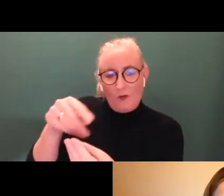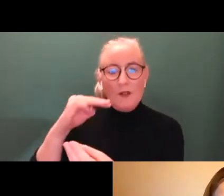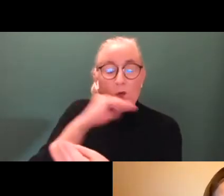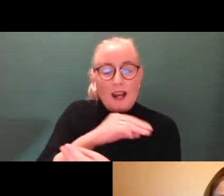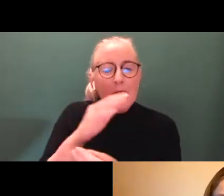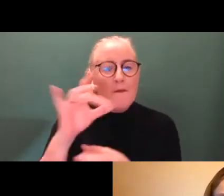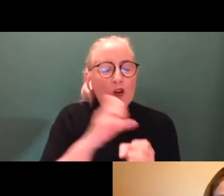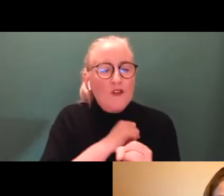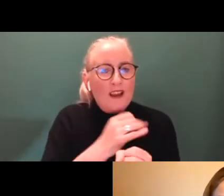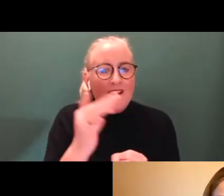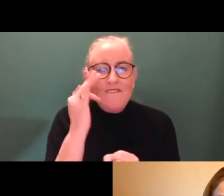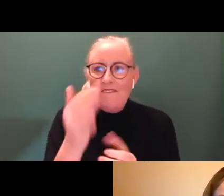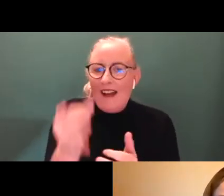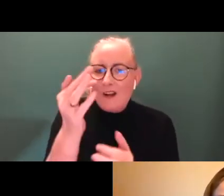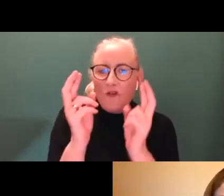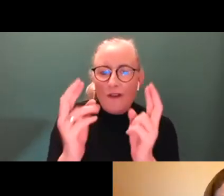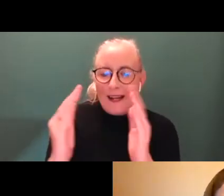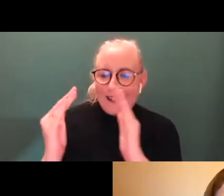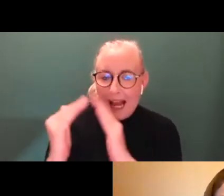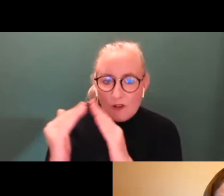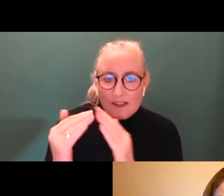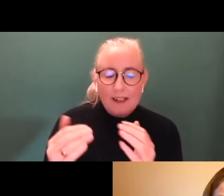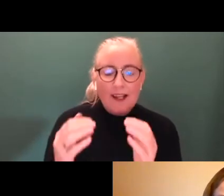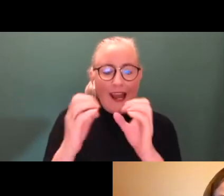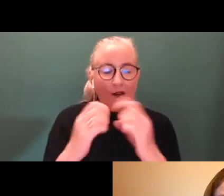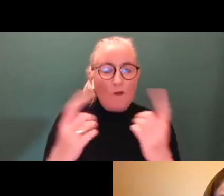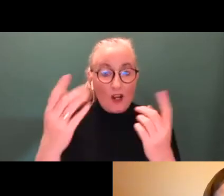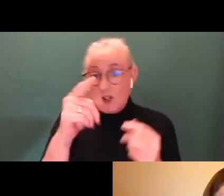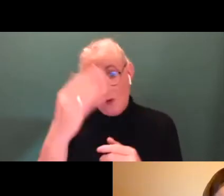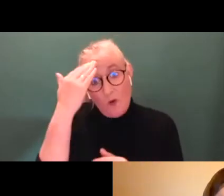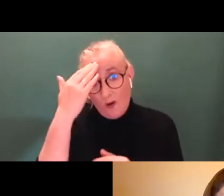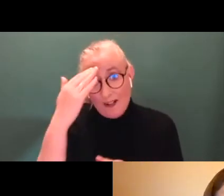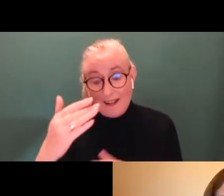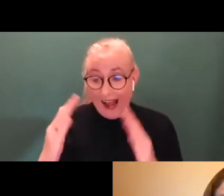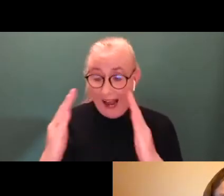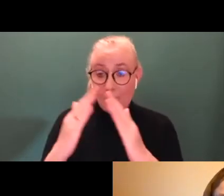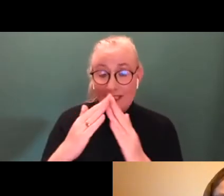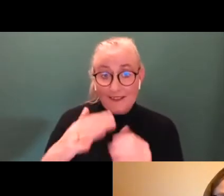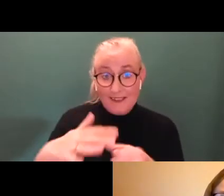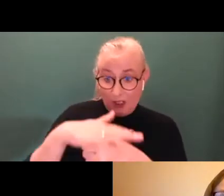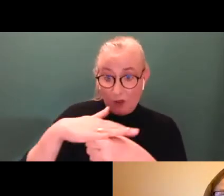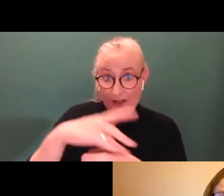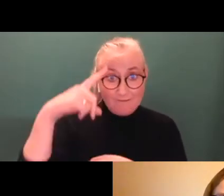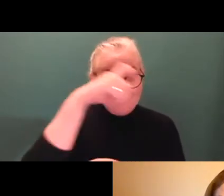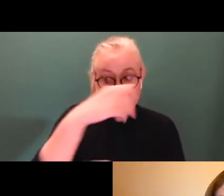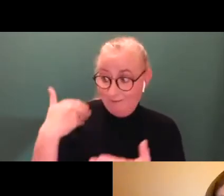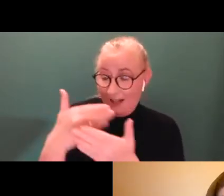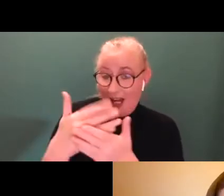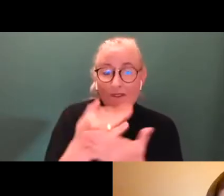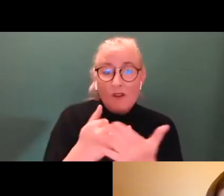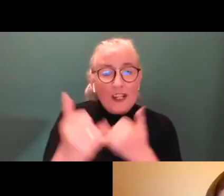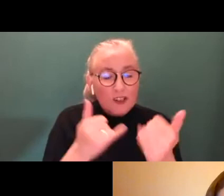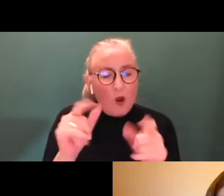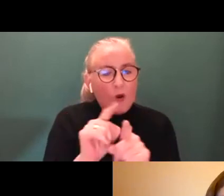right houses, and everybody knows how difficult the housing situation has been over the last number of years, and they had to get